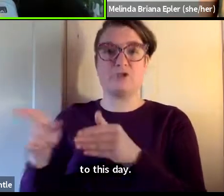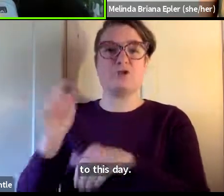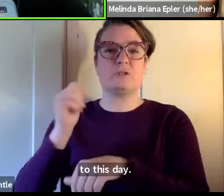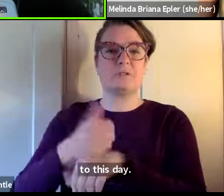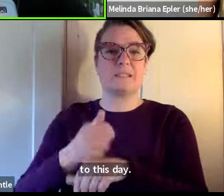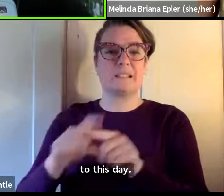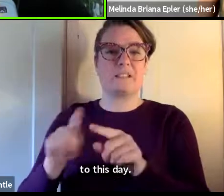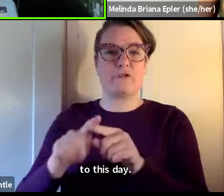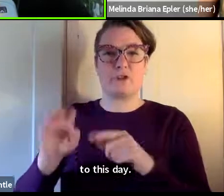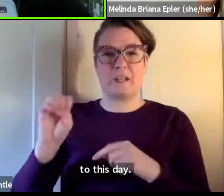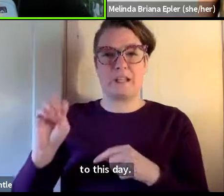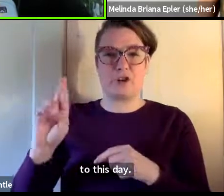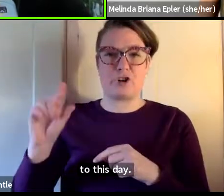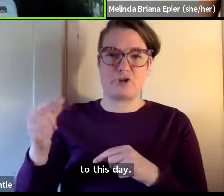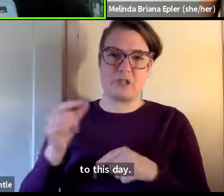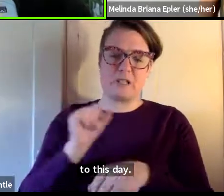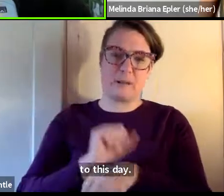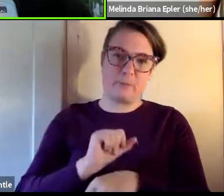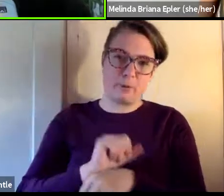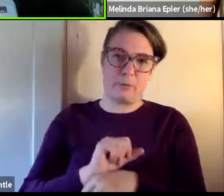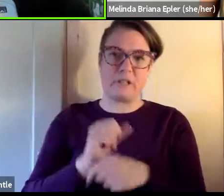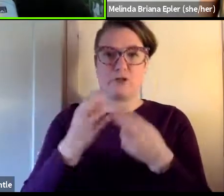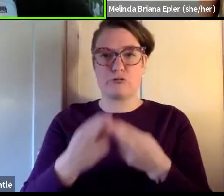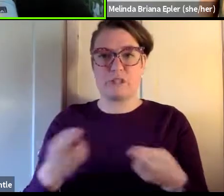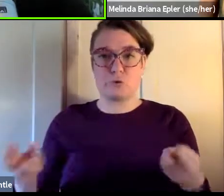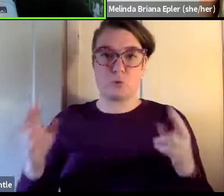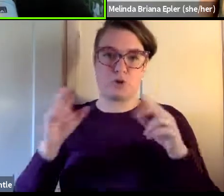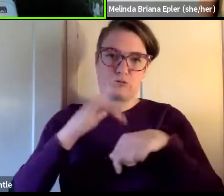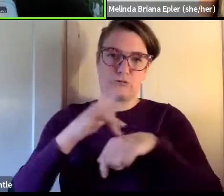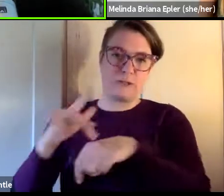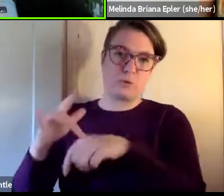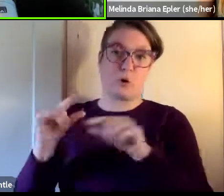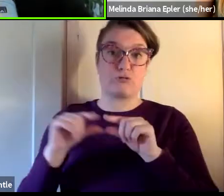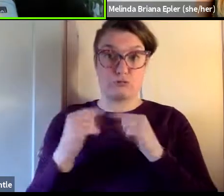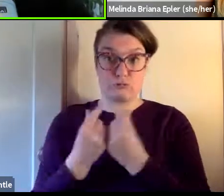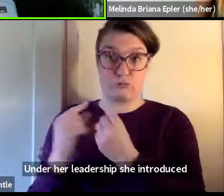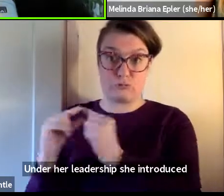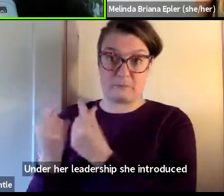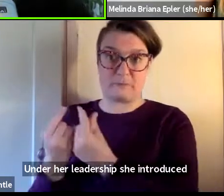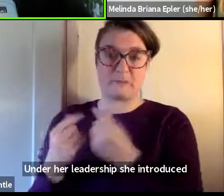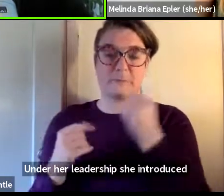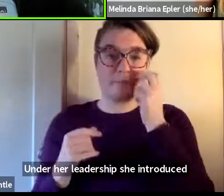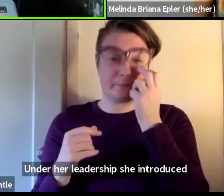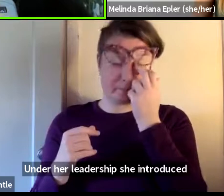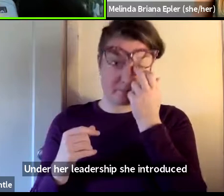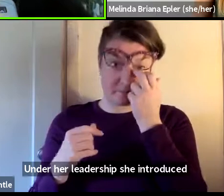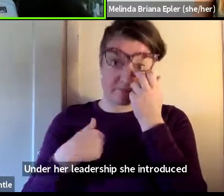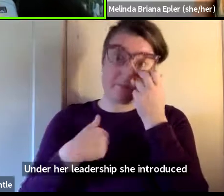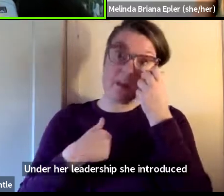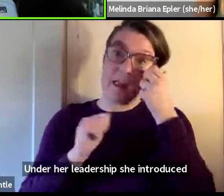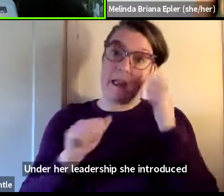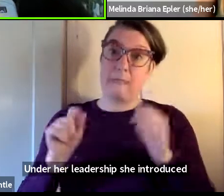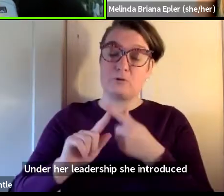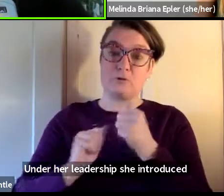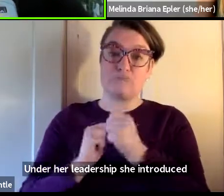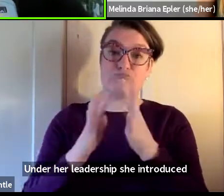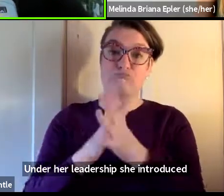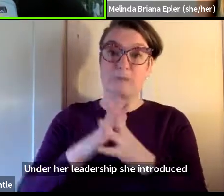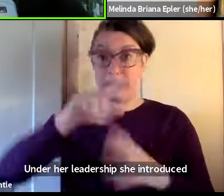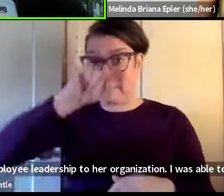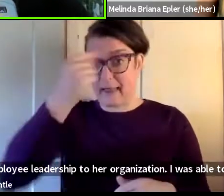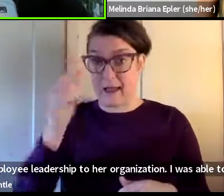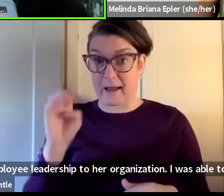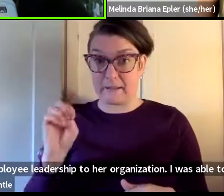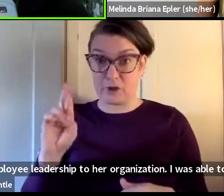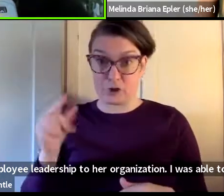groups to the organization. So I was able to launch the Black ERG and